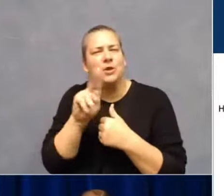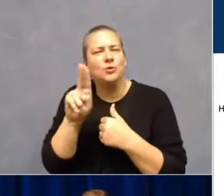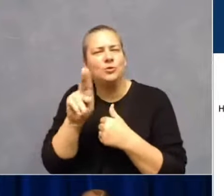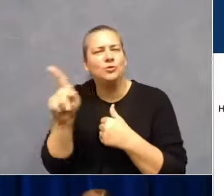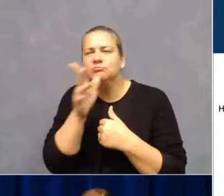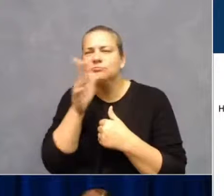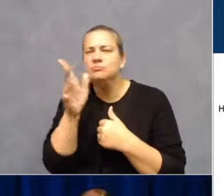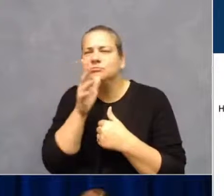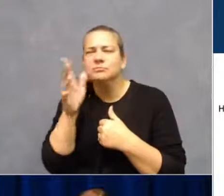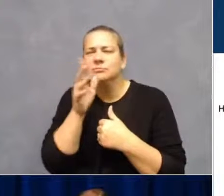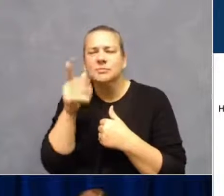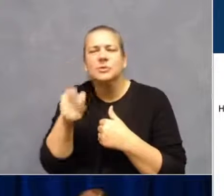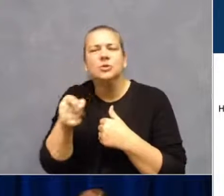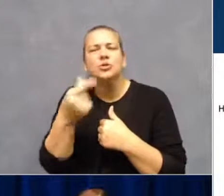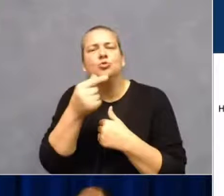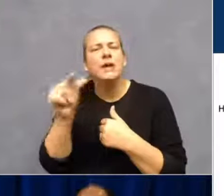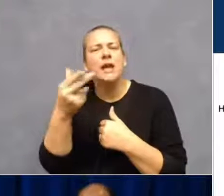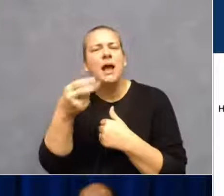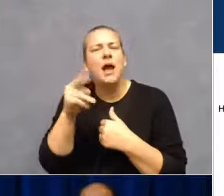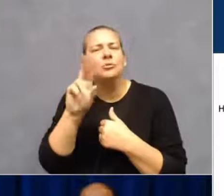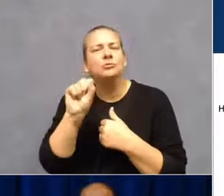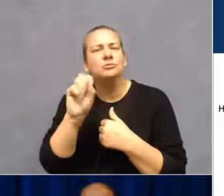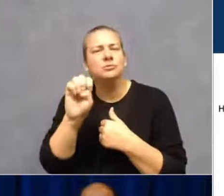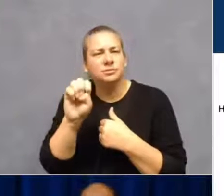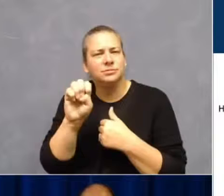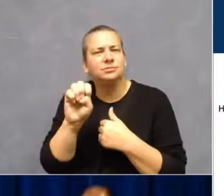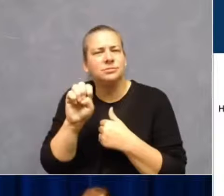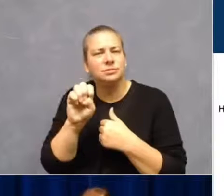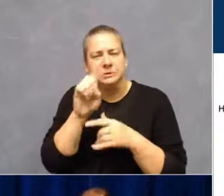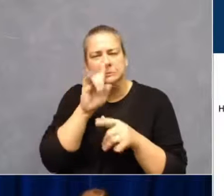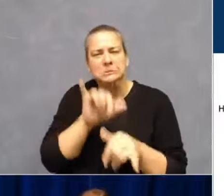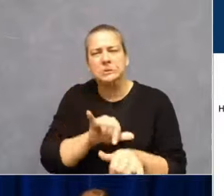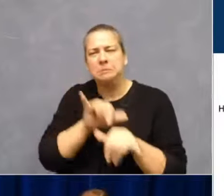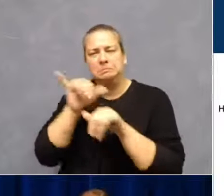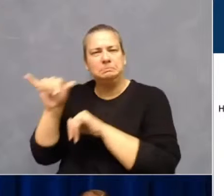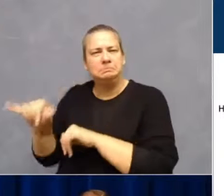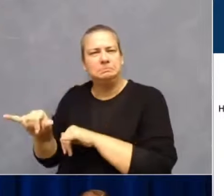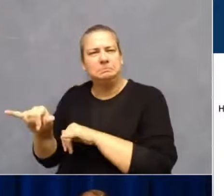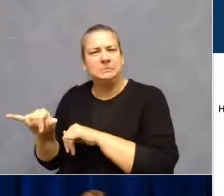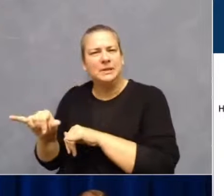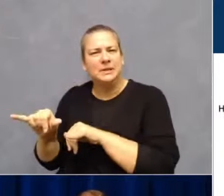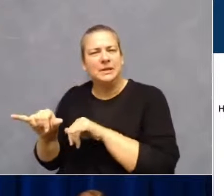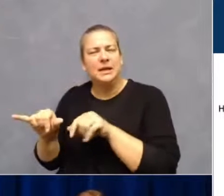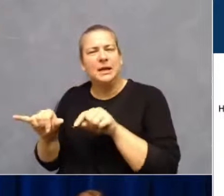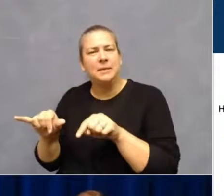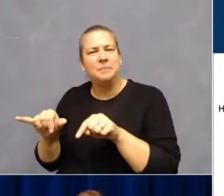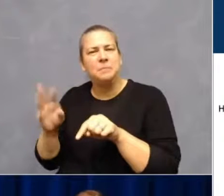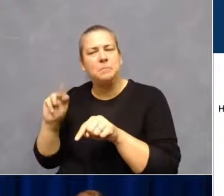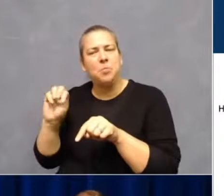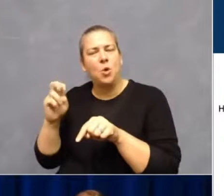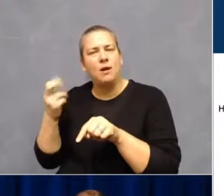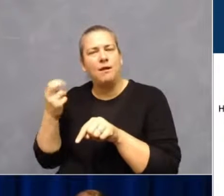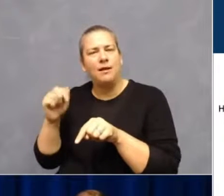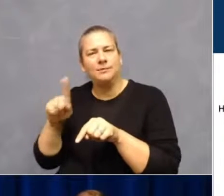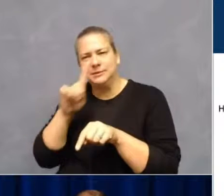greenhouse which is comparable in size to the one that we cut the ribbon on the next day in Moorhead.